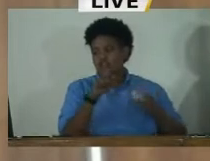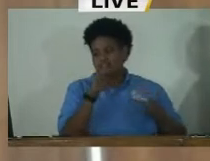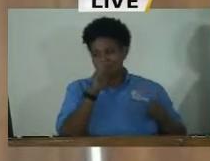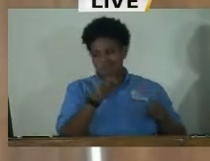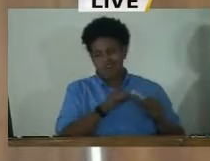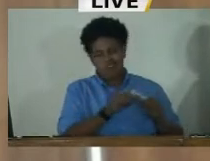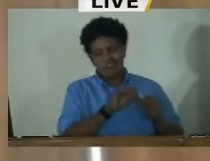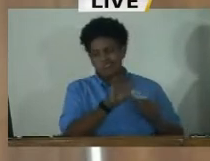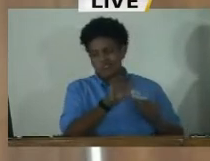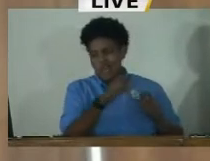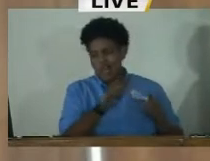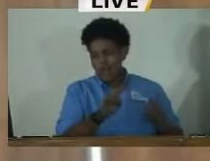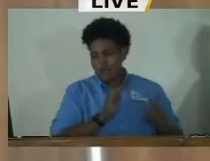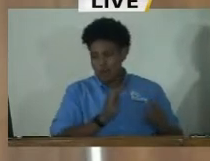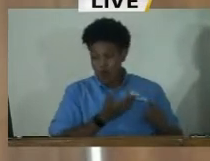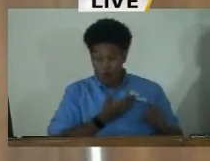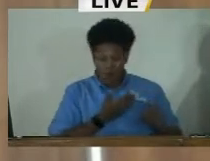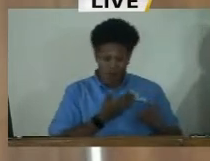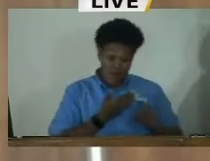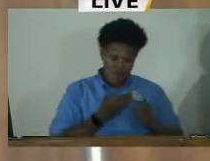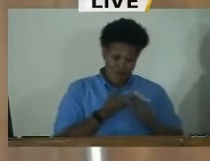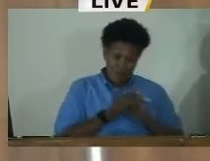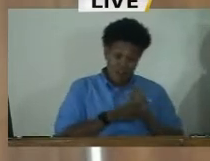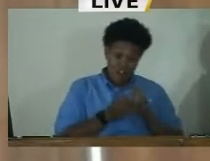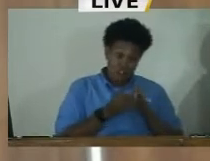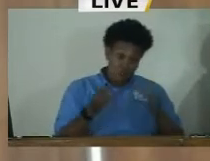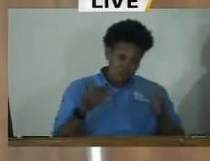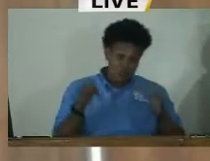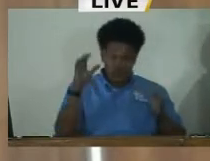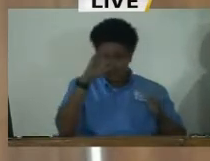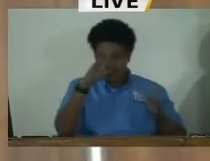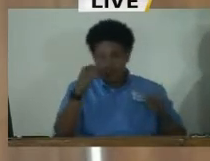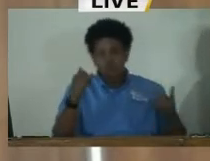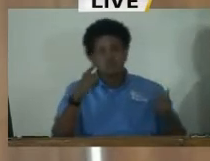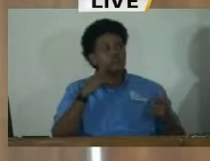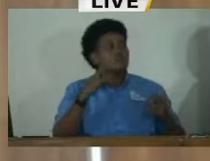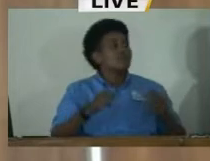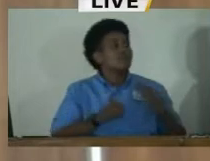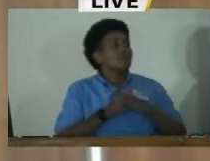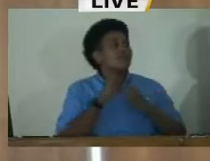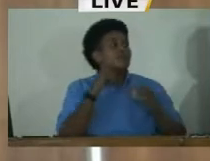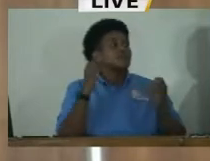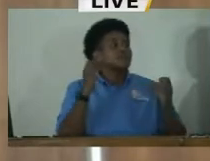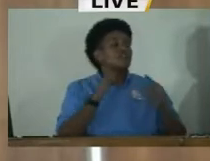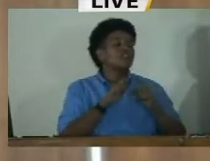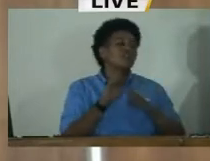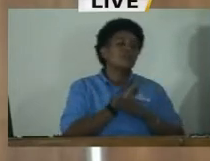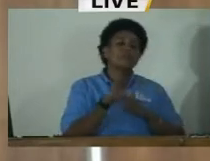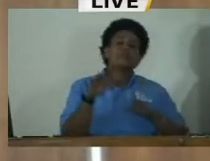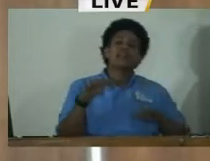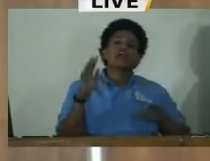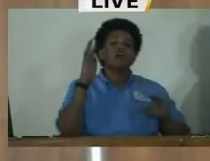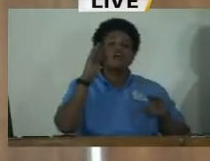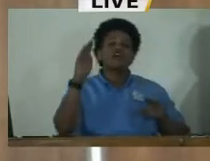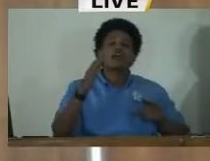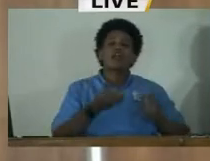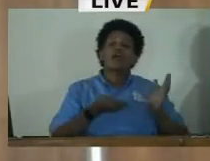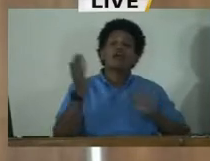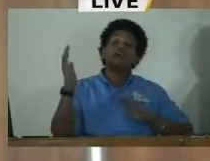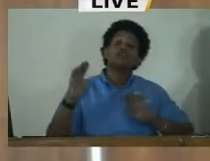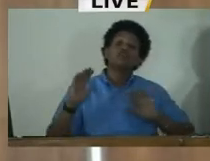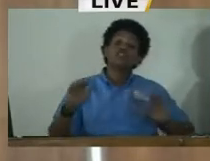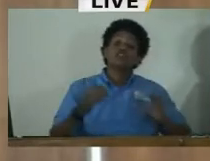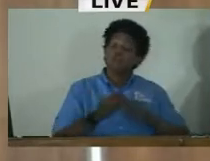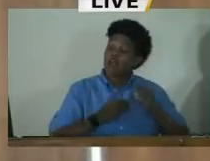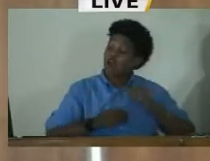is broad-based and still being pursued today, is a dead end for several industries and has not created an export-driven economy